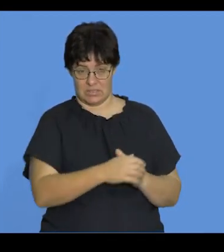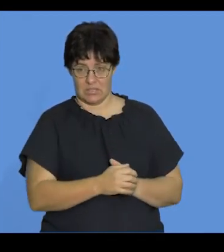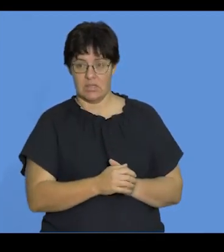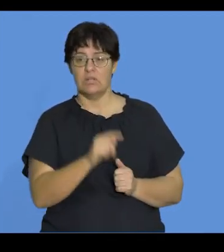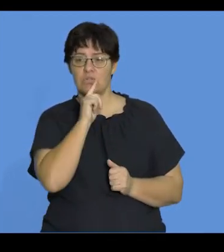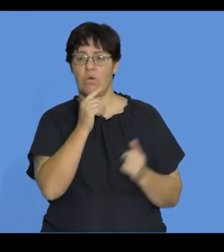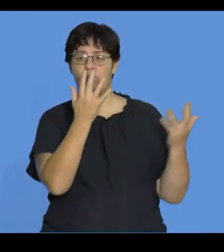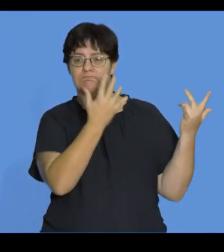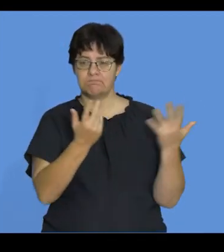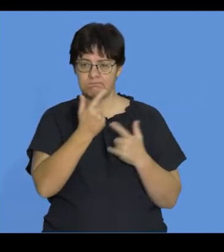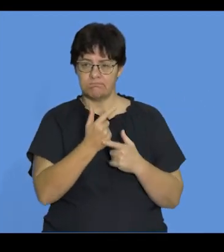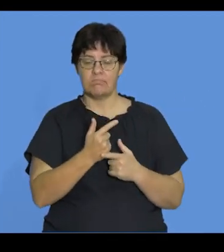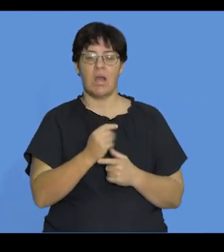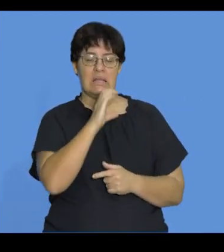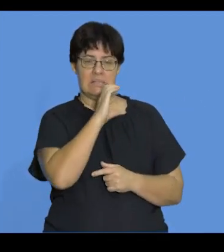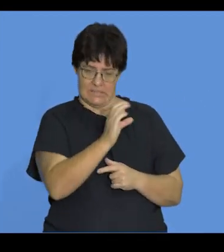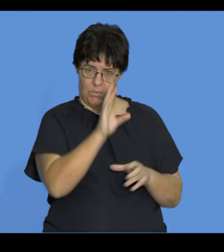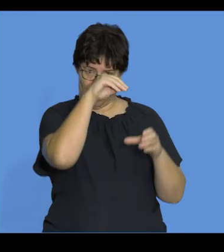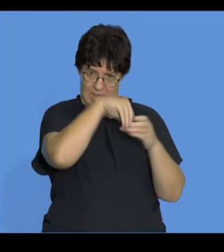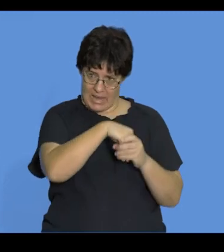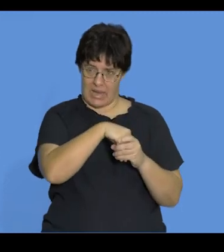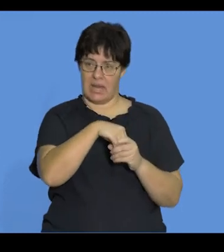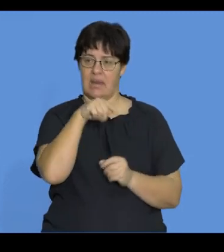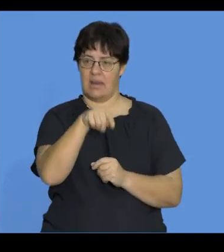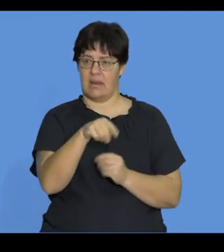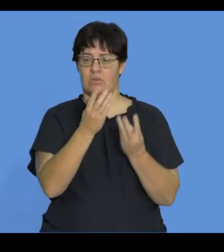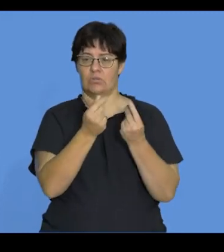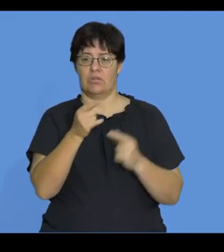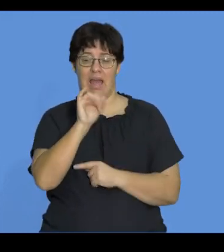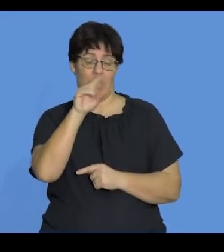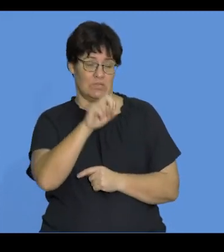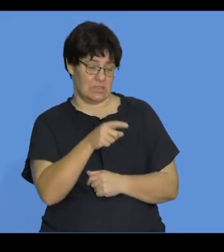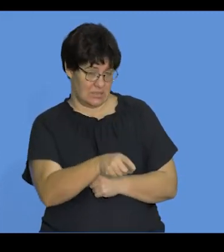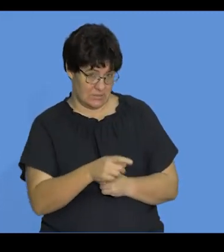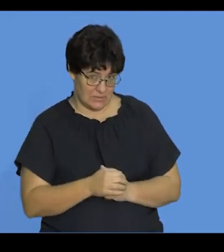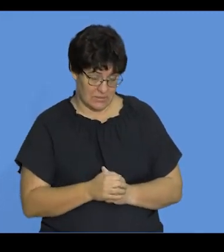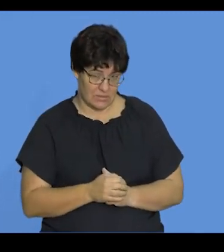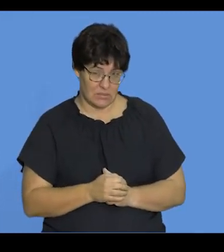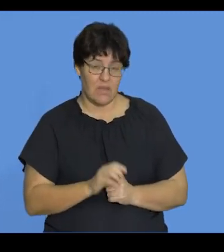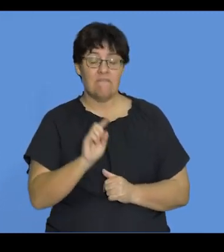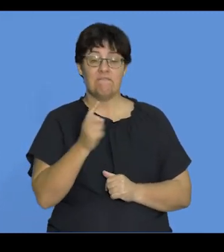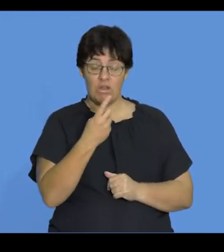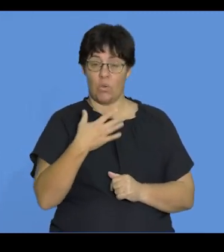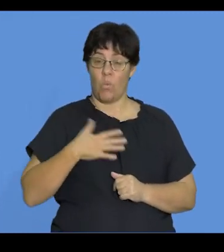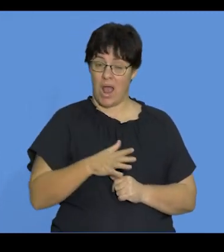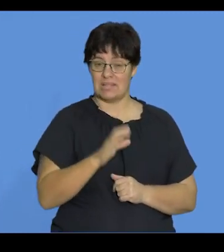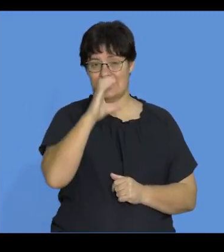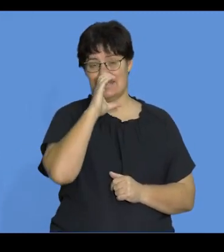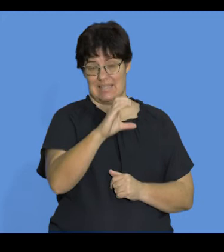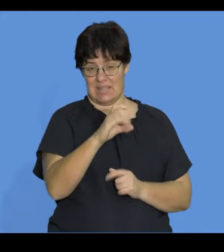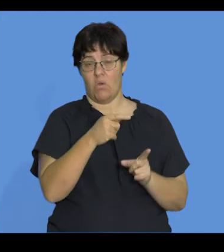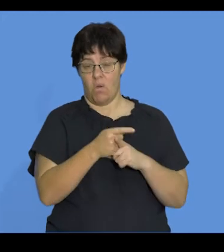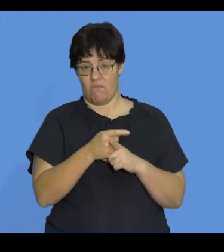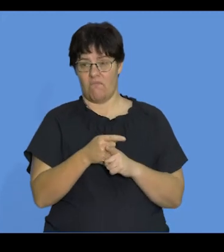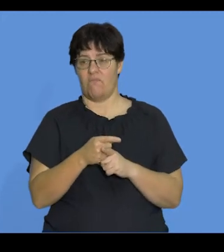concentration of potassium ion in the solution. Okay. Now, first of all, we need to determine the concentration of